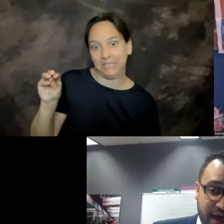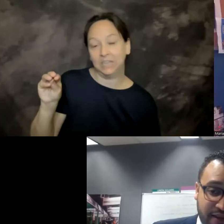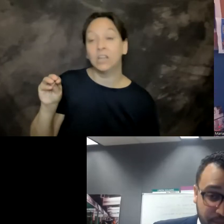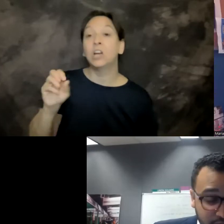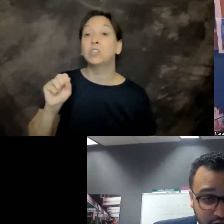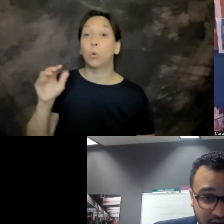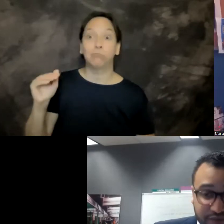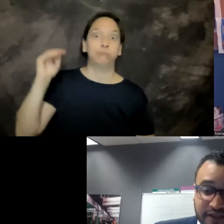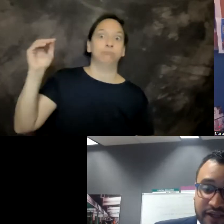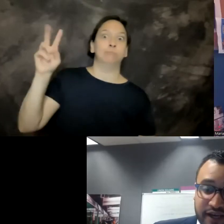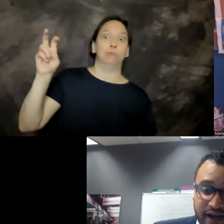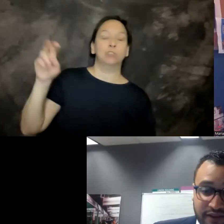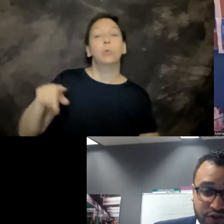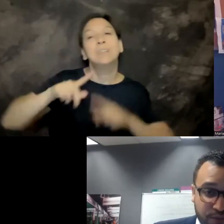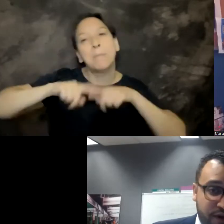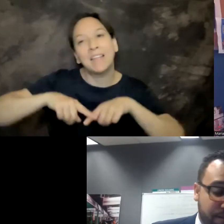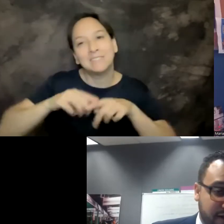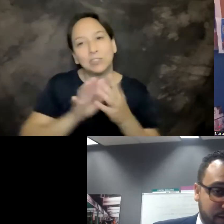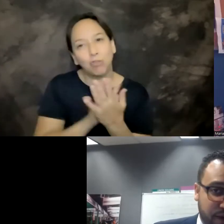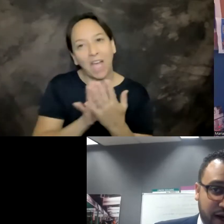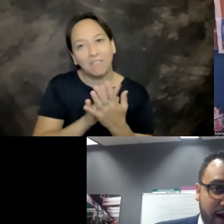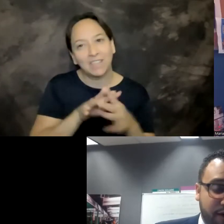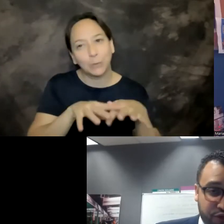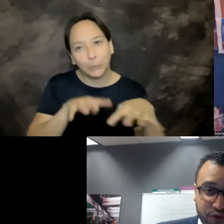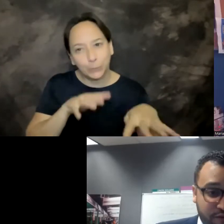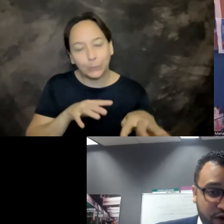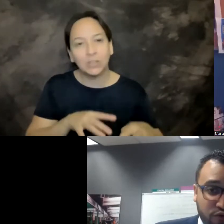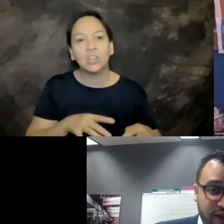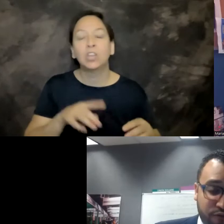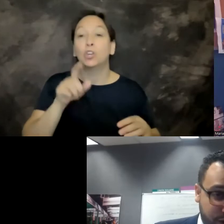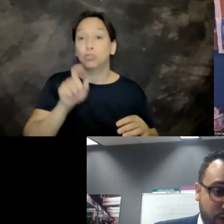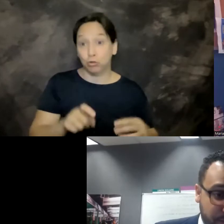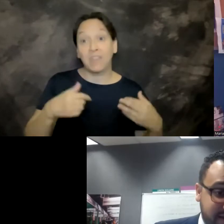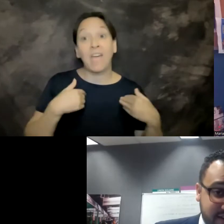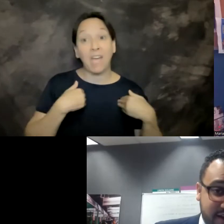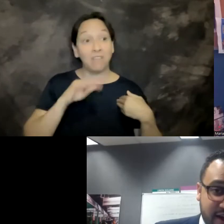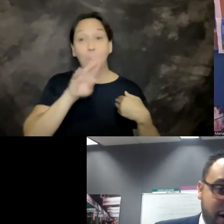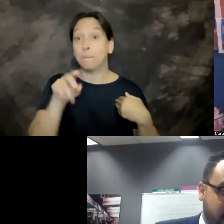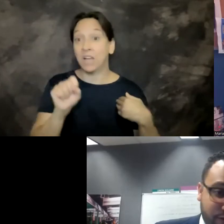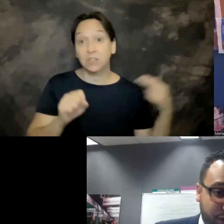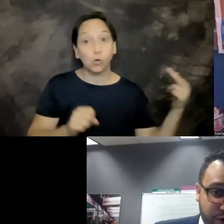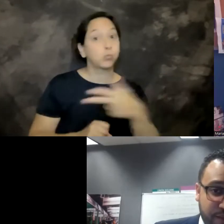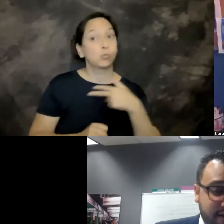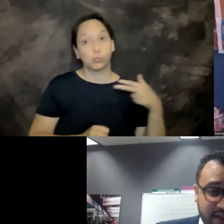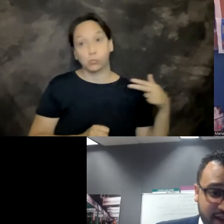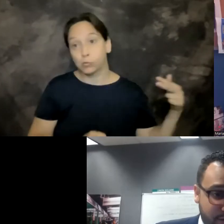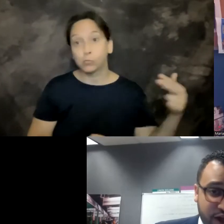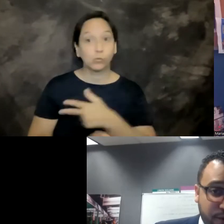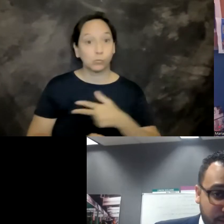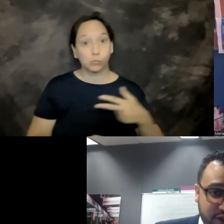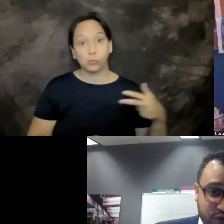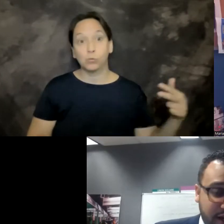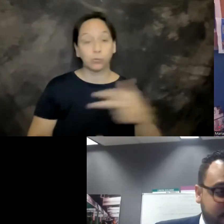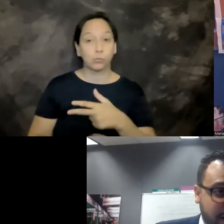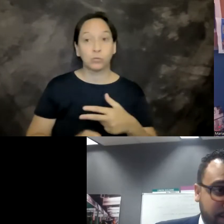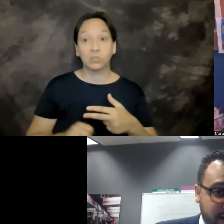believe that depending on traffic, that there should be a bus coming through at a very frequent basis, not every 30 minutes. I think every couple